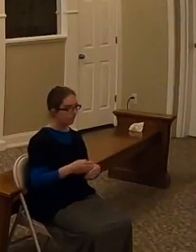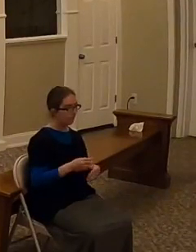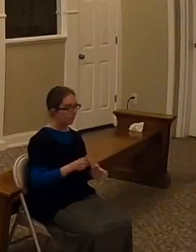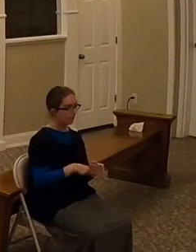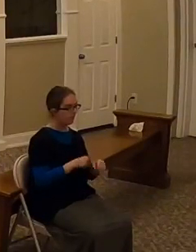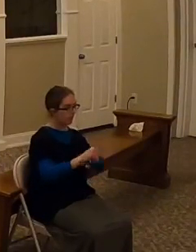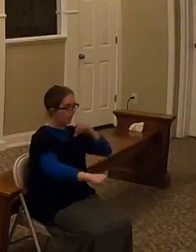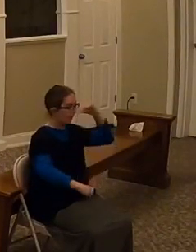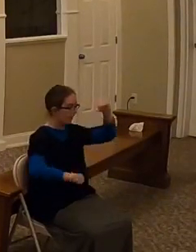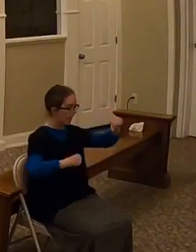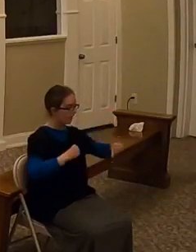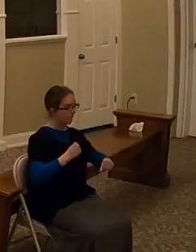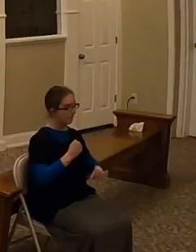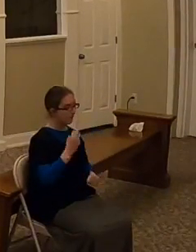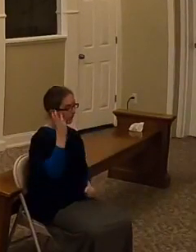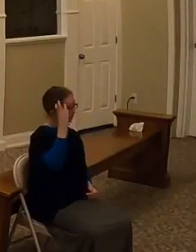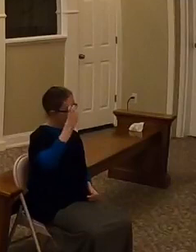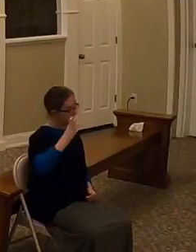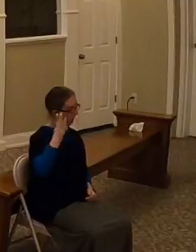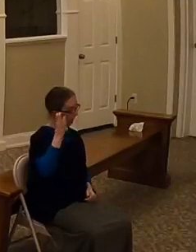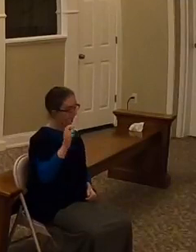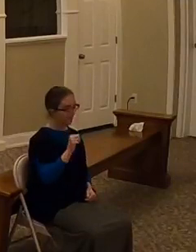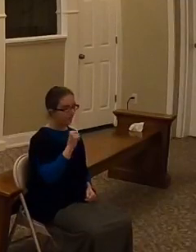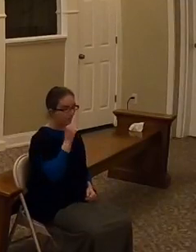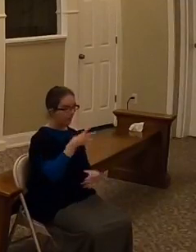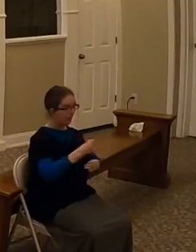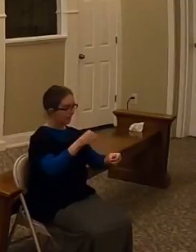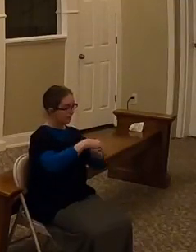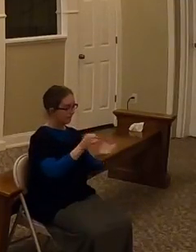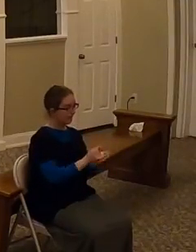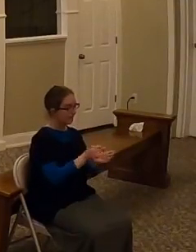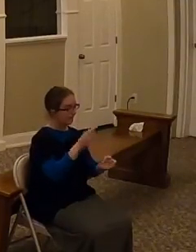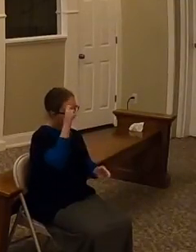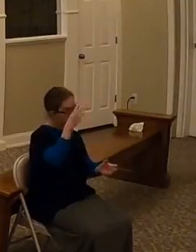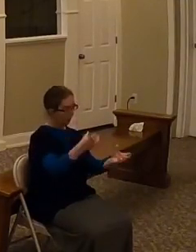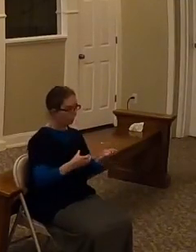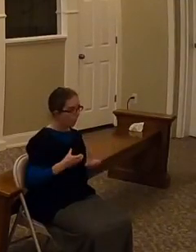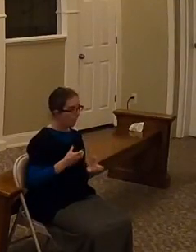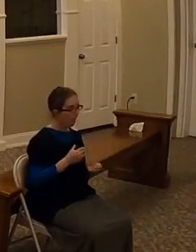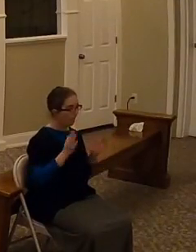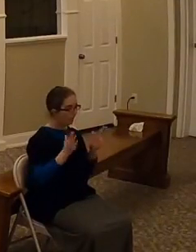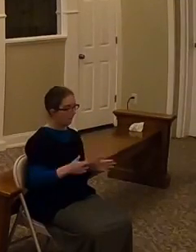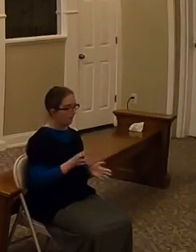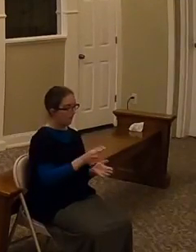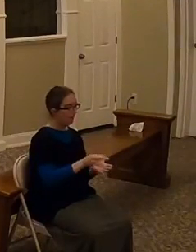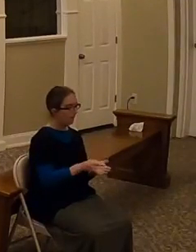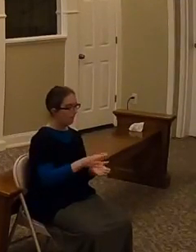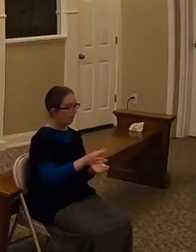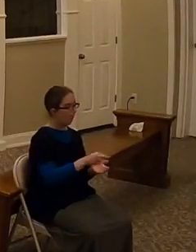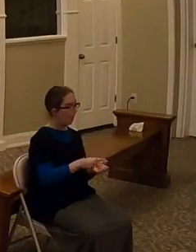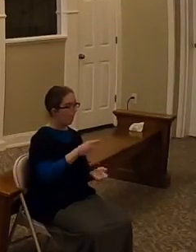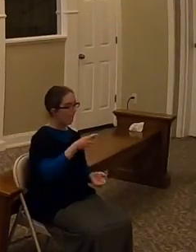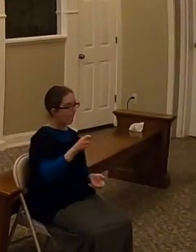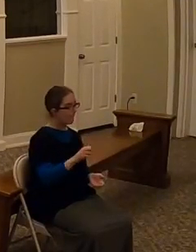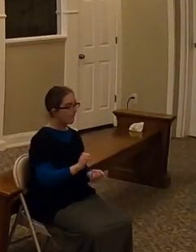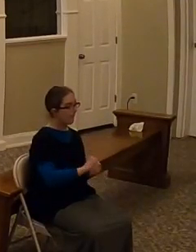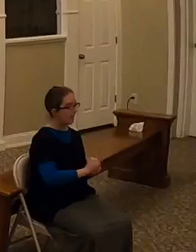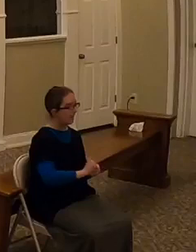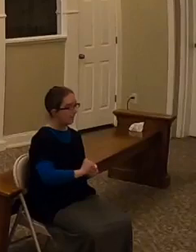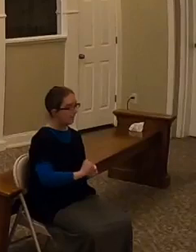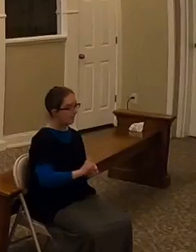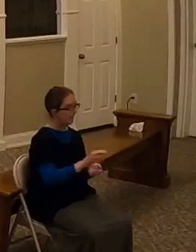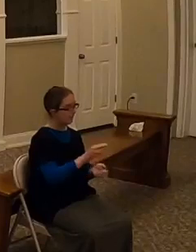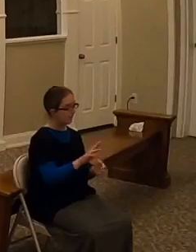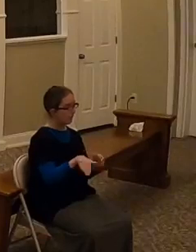Amen. And acting like a total idiot the next minute. He's not interested in that. He wants somebody that is holy and pure and clean